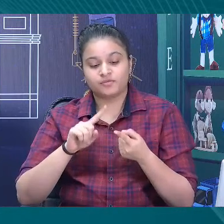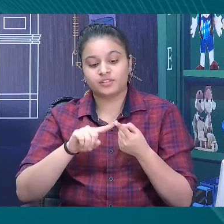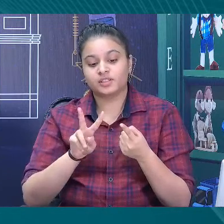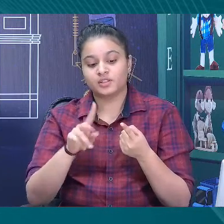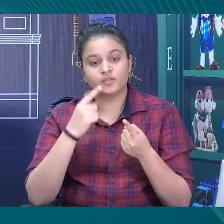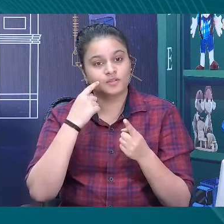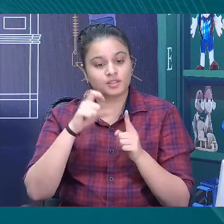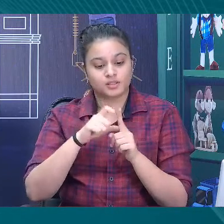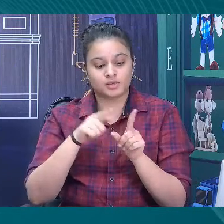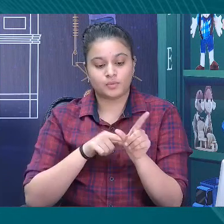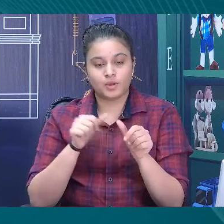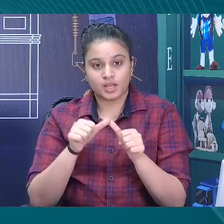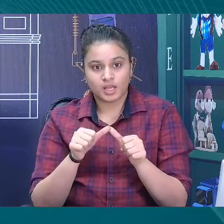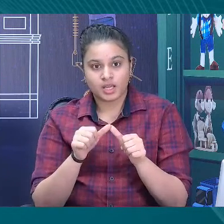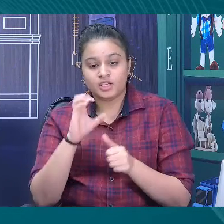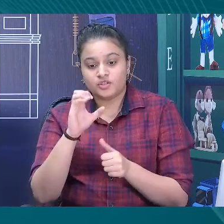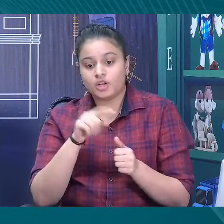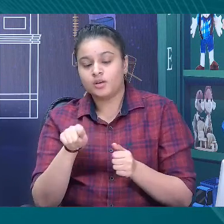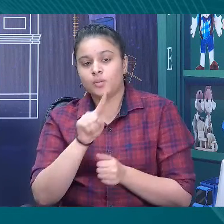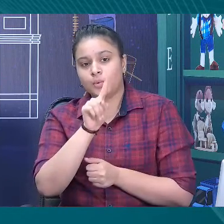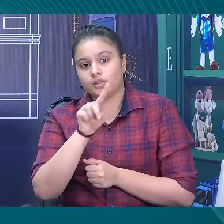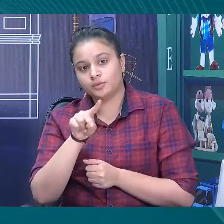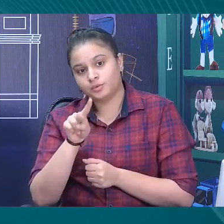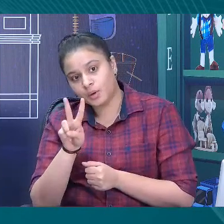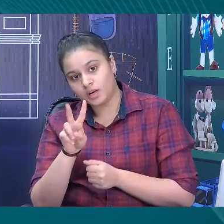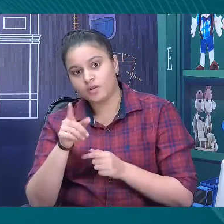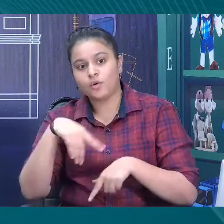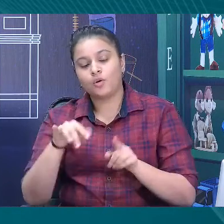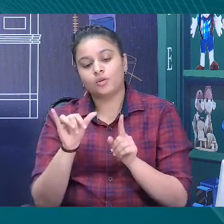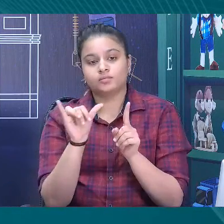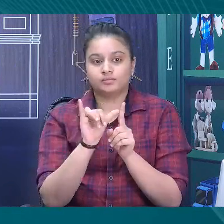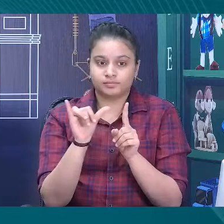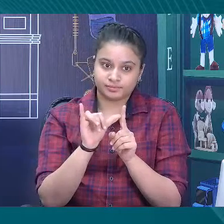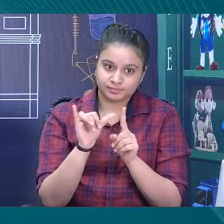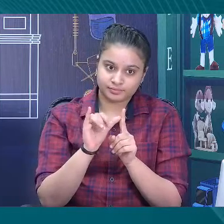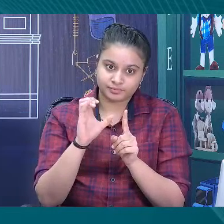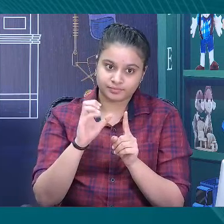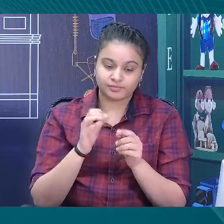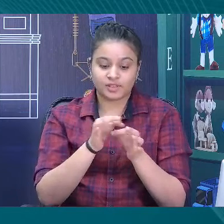number 1 to 12 and also on our YouTube channel